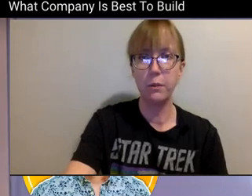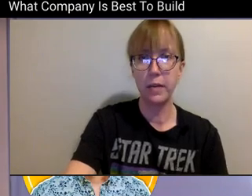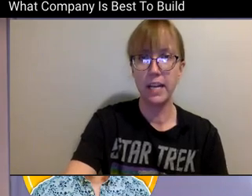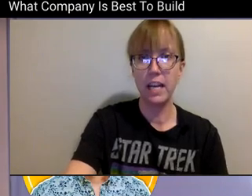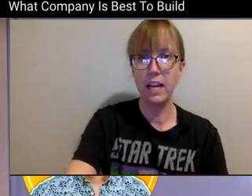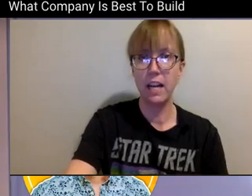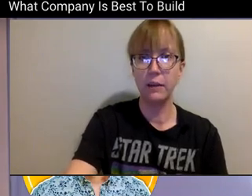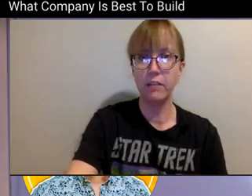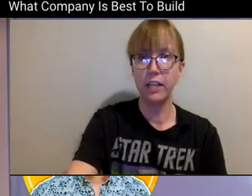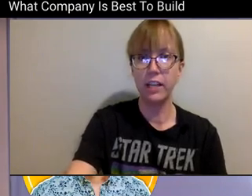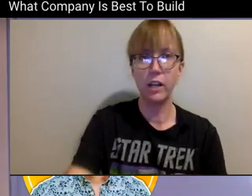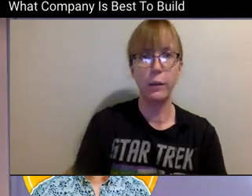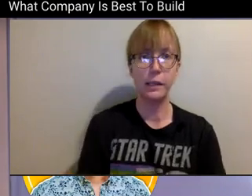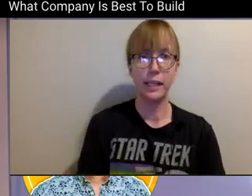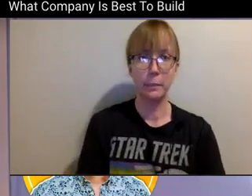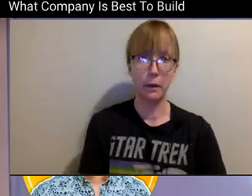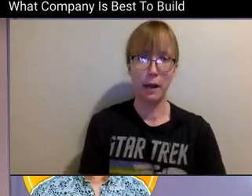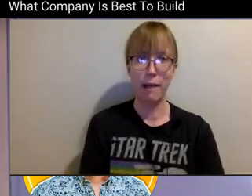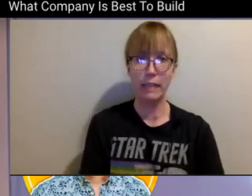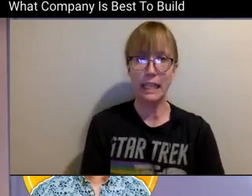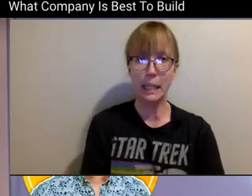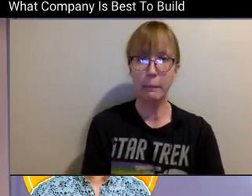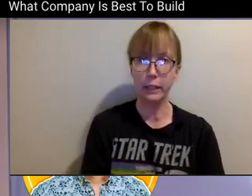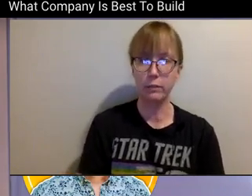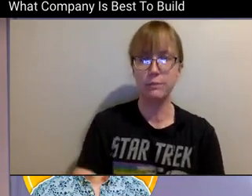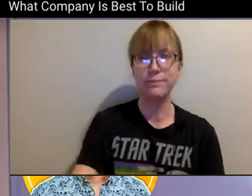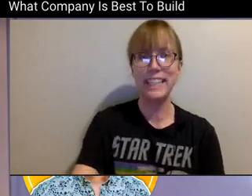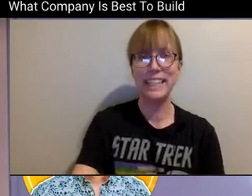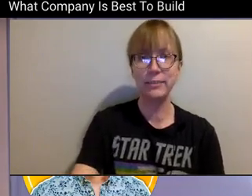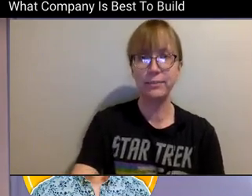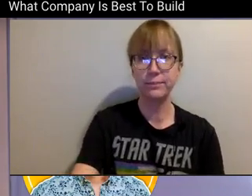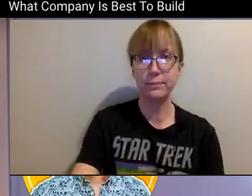hope you enjoyed it, and I would love to hear what you think about everything below. Thank you.